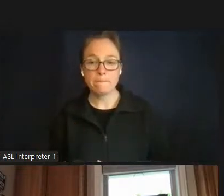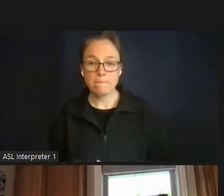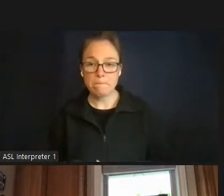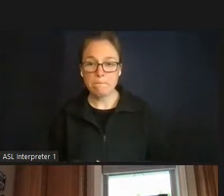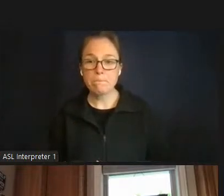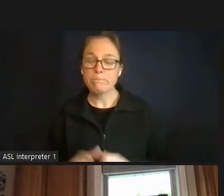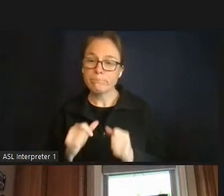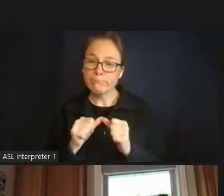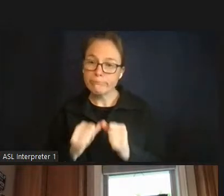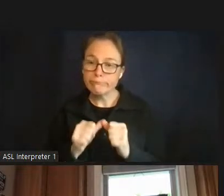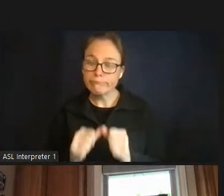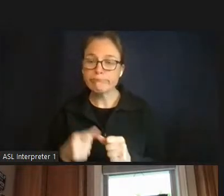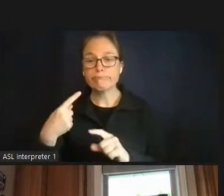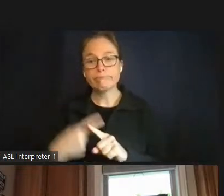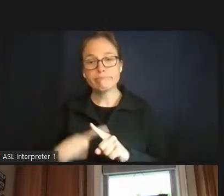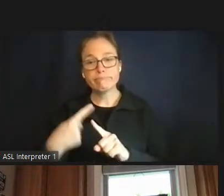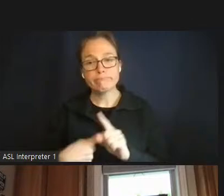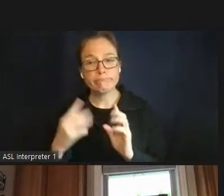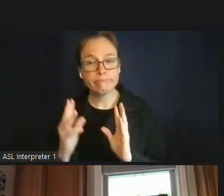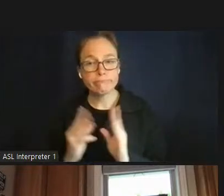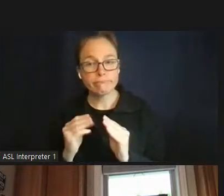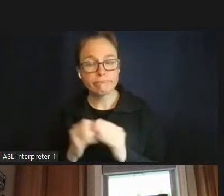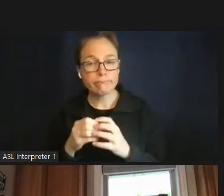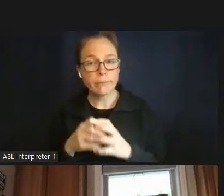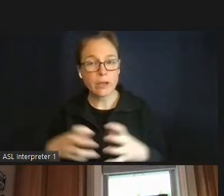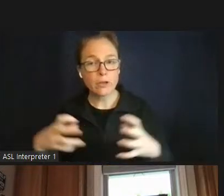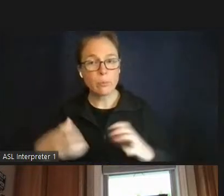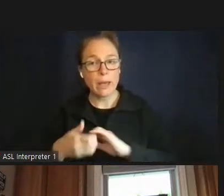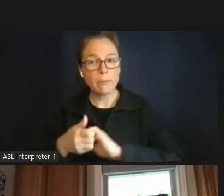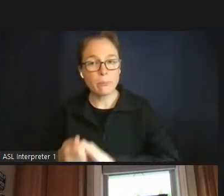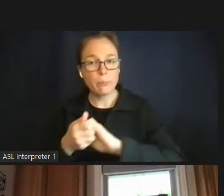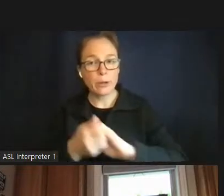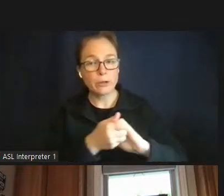continue to meet monthly and continue to expand their partnership topics.